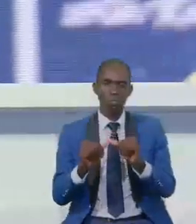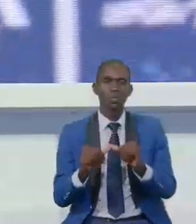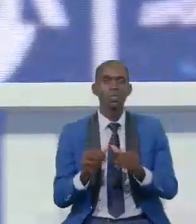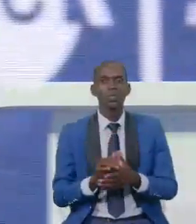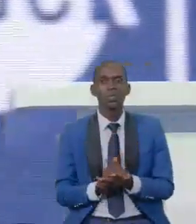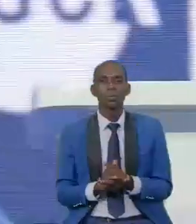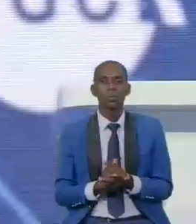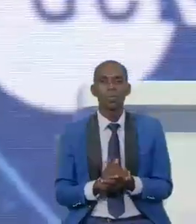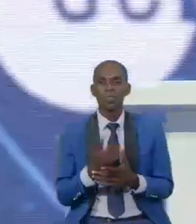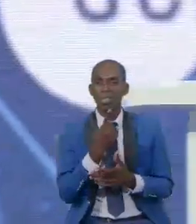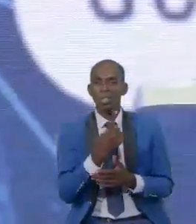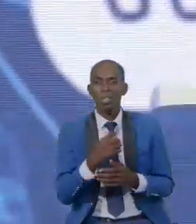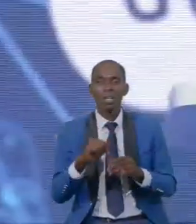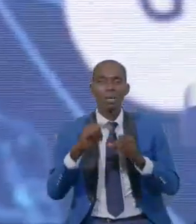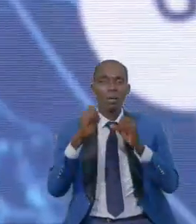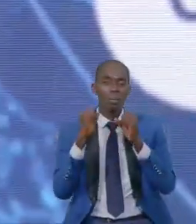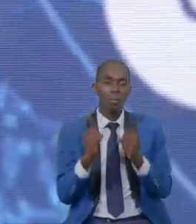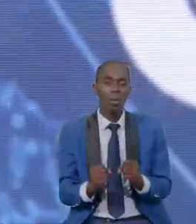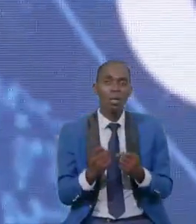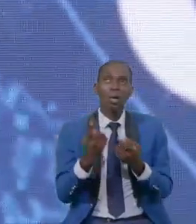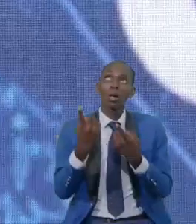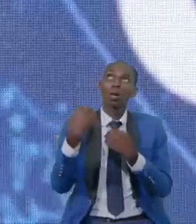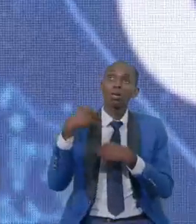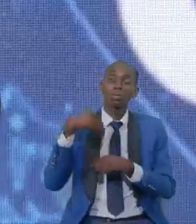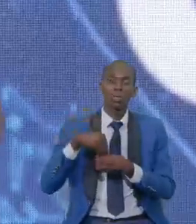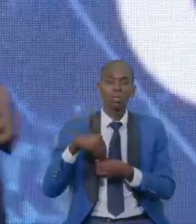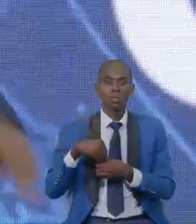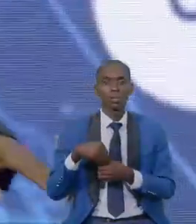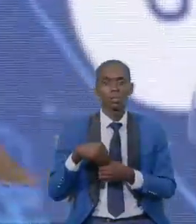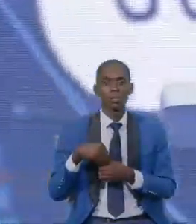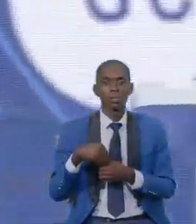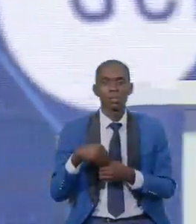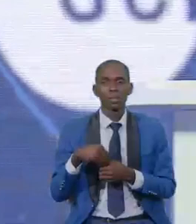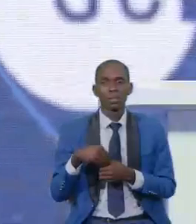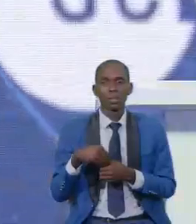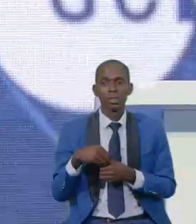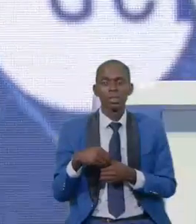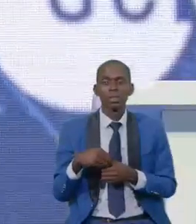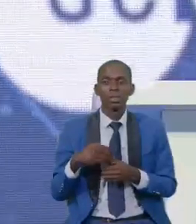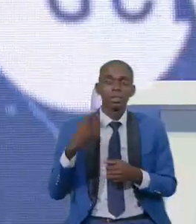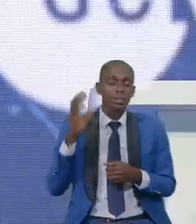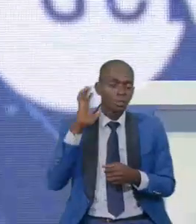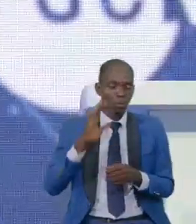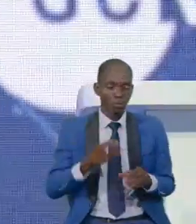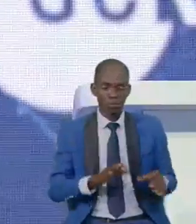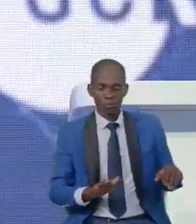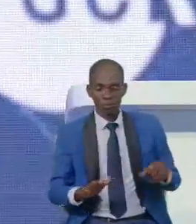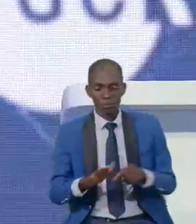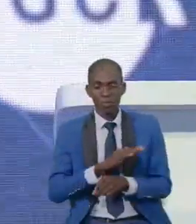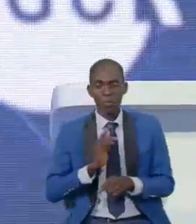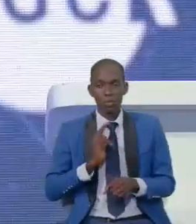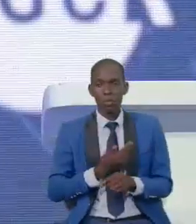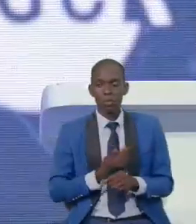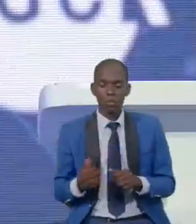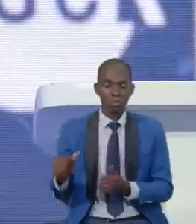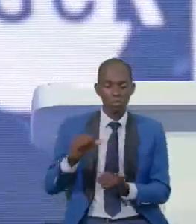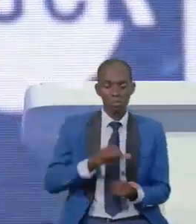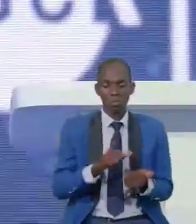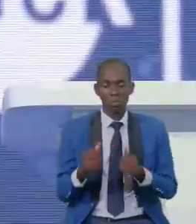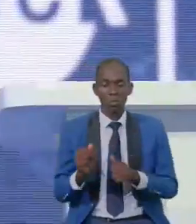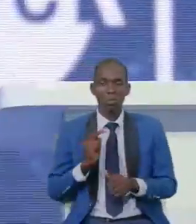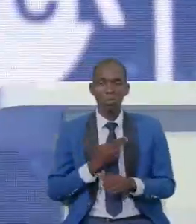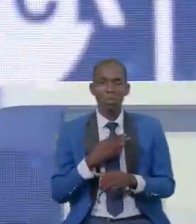The power comes in. He mercies us in his power.